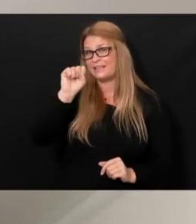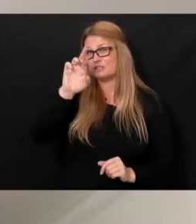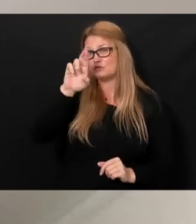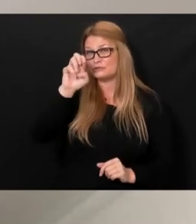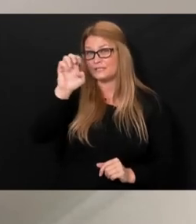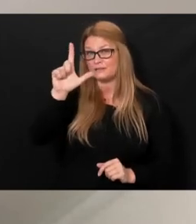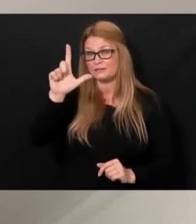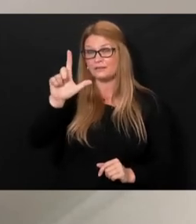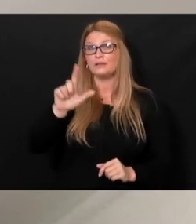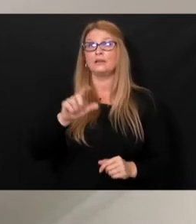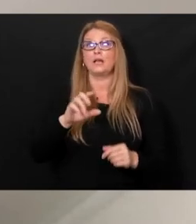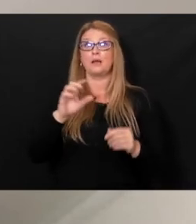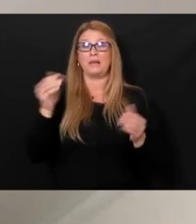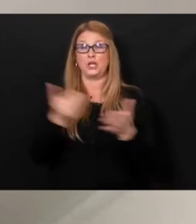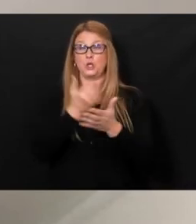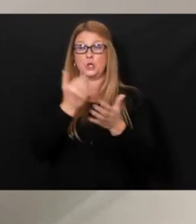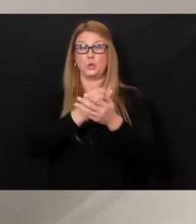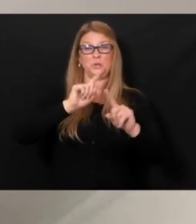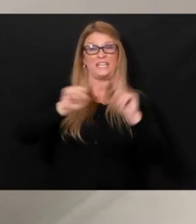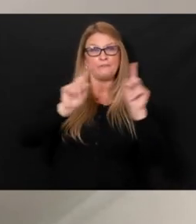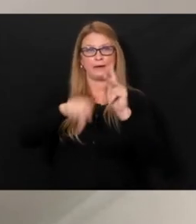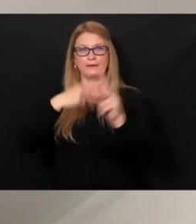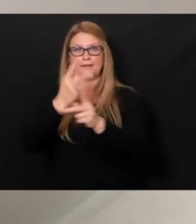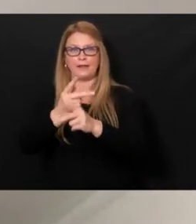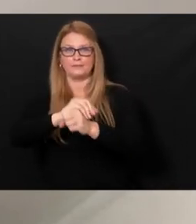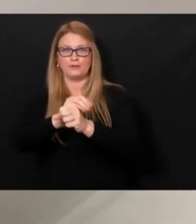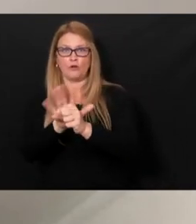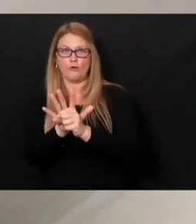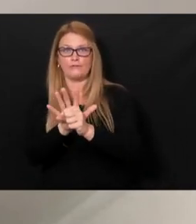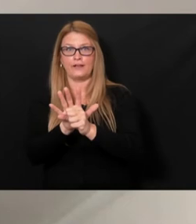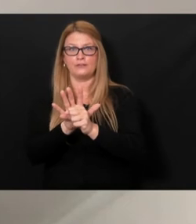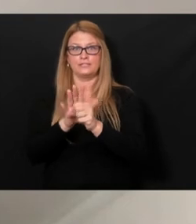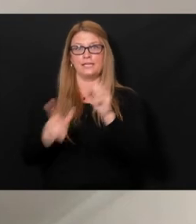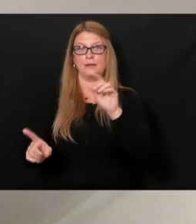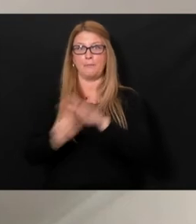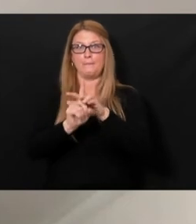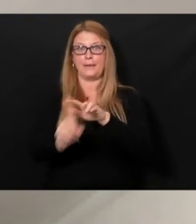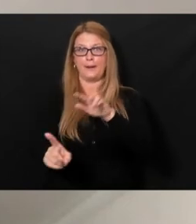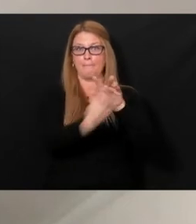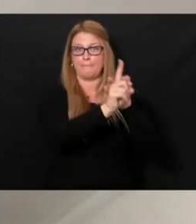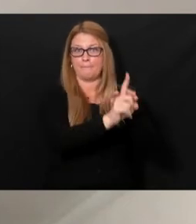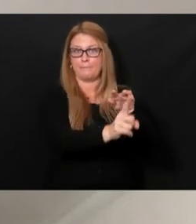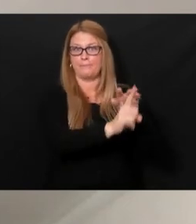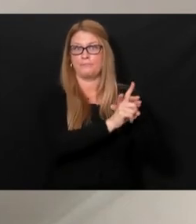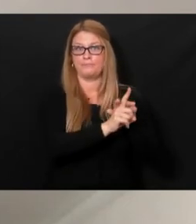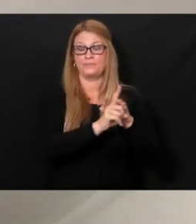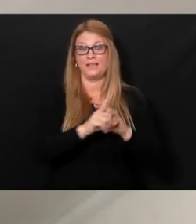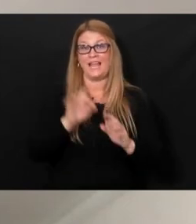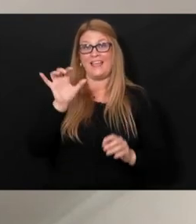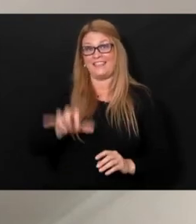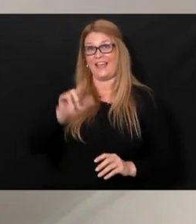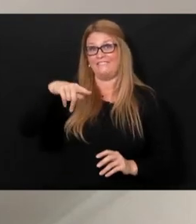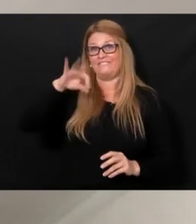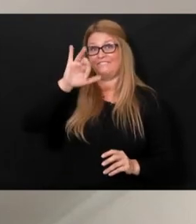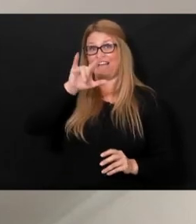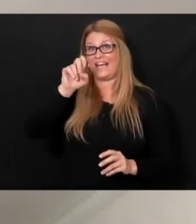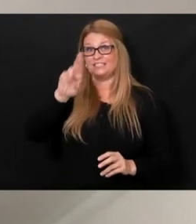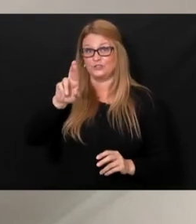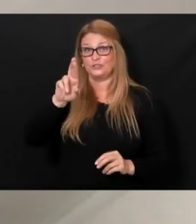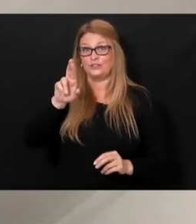of the virus, following the appropriate vaccination schedule of the Pfizer vaccine, particularly because that's one that